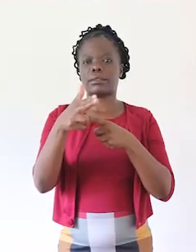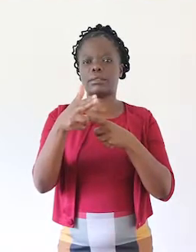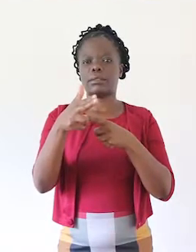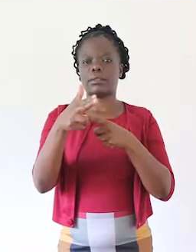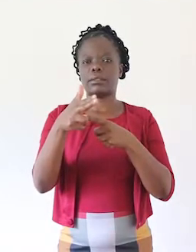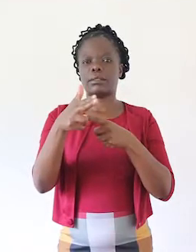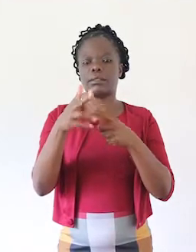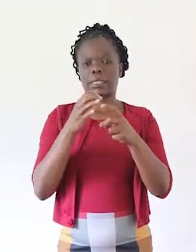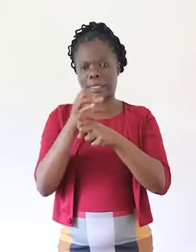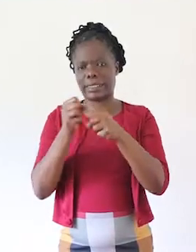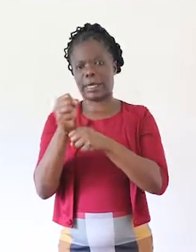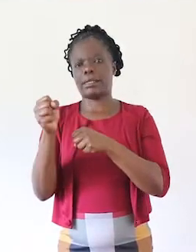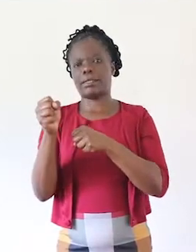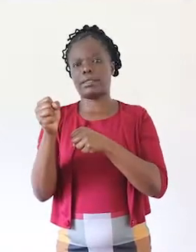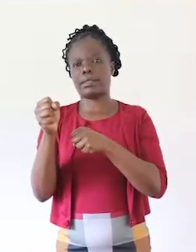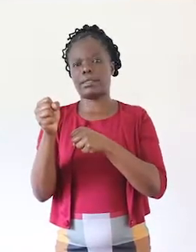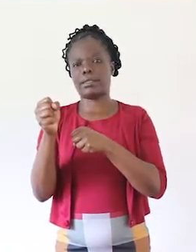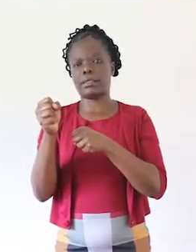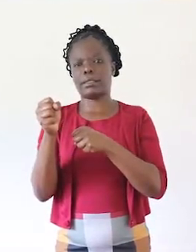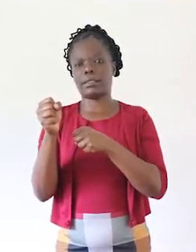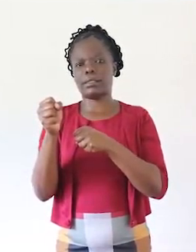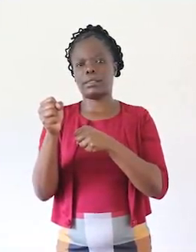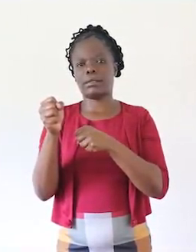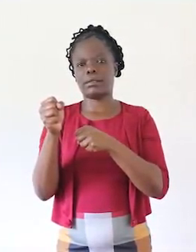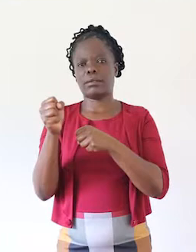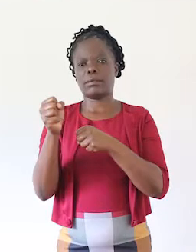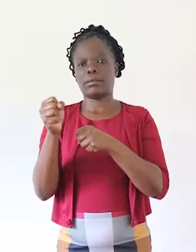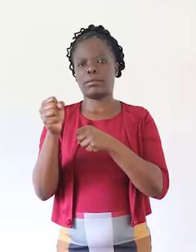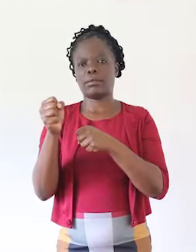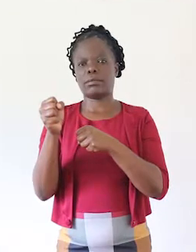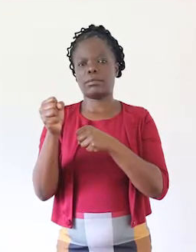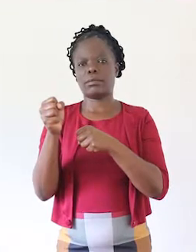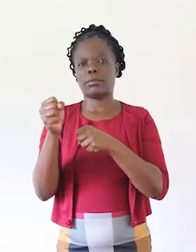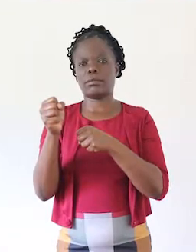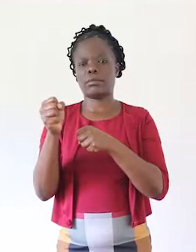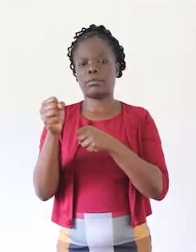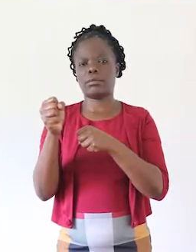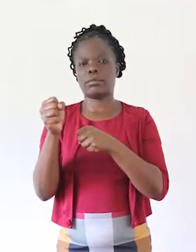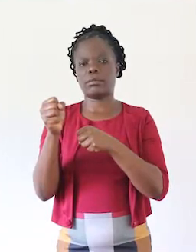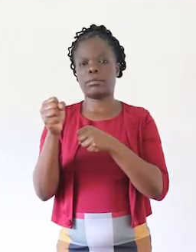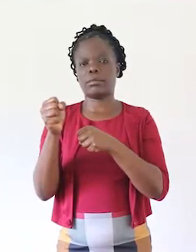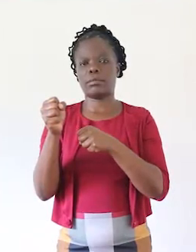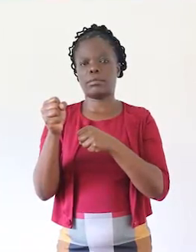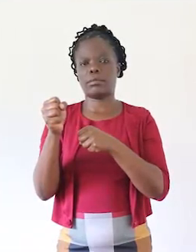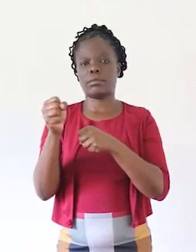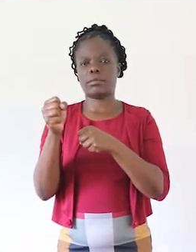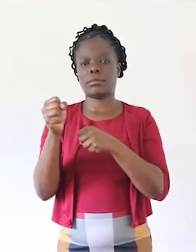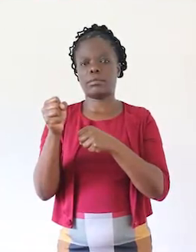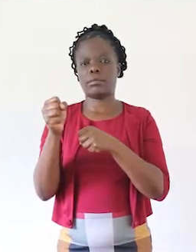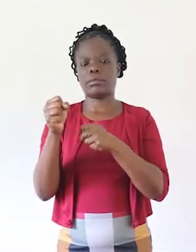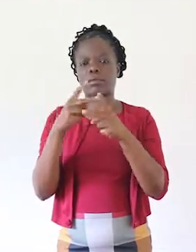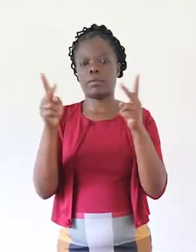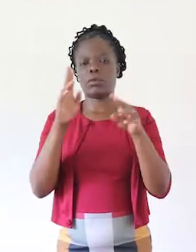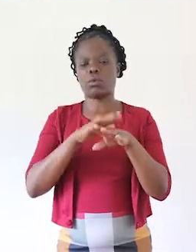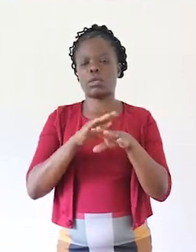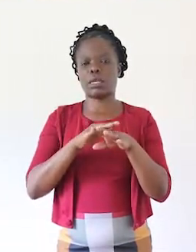Good. Now tie here. Okay, now pull this, you pull this one. Yes, pull it.